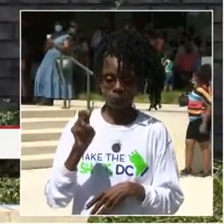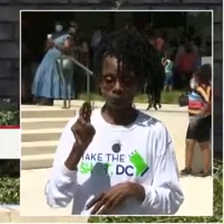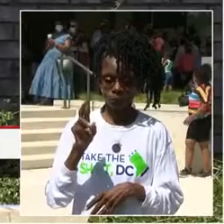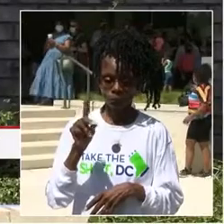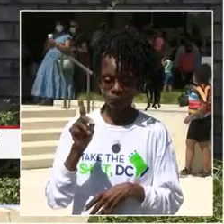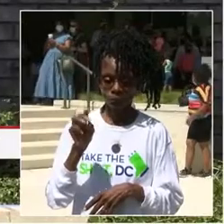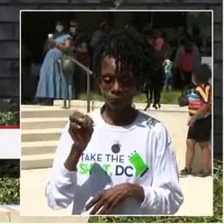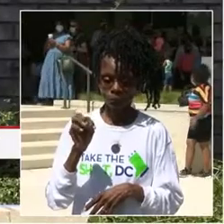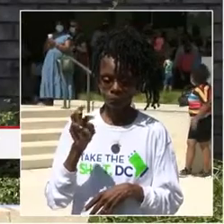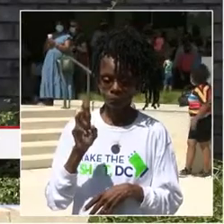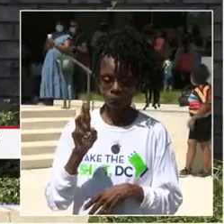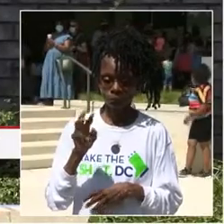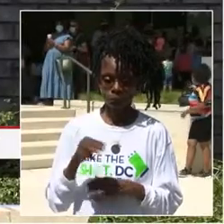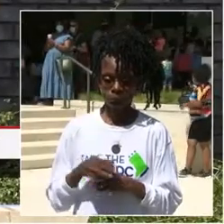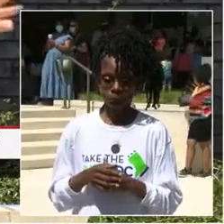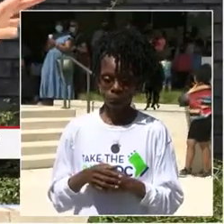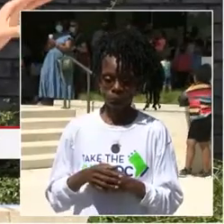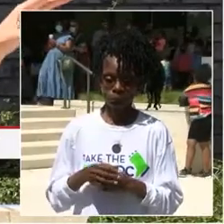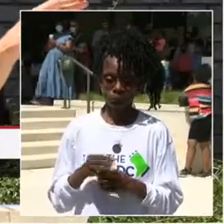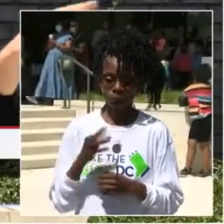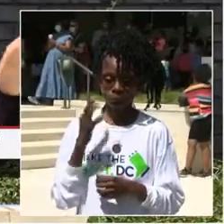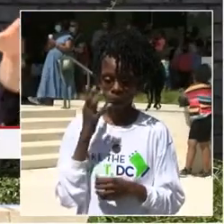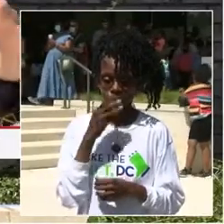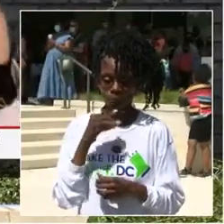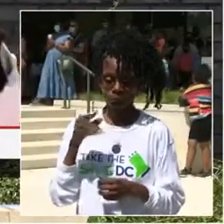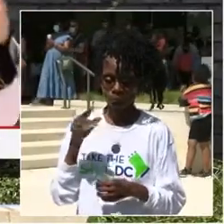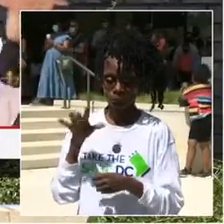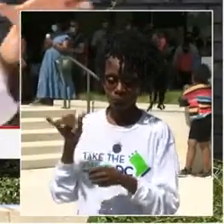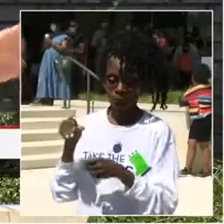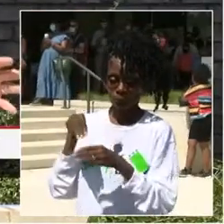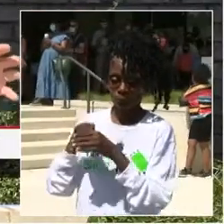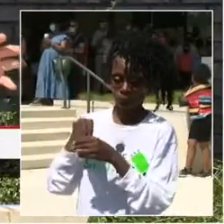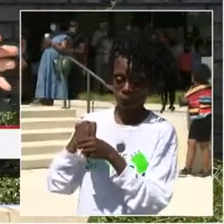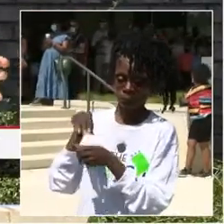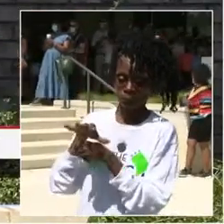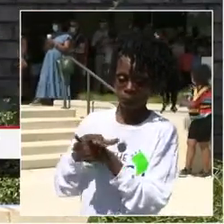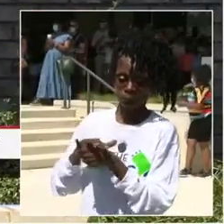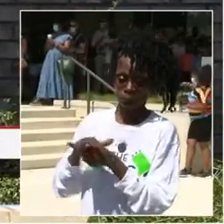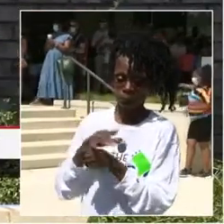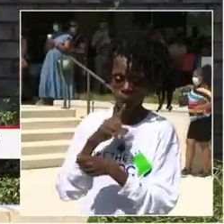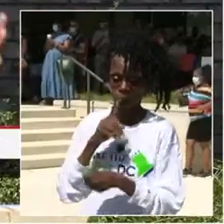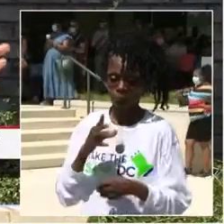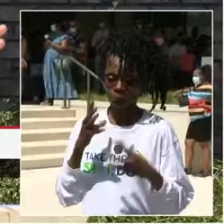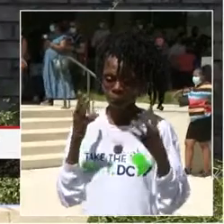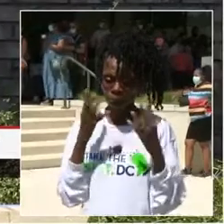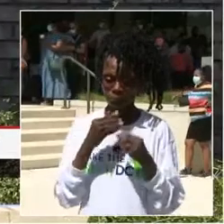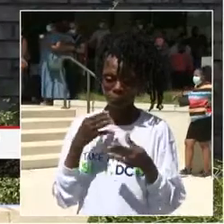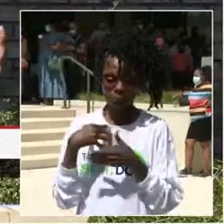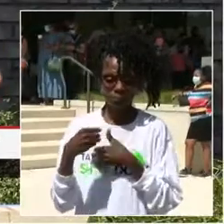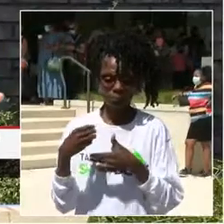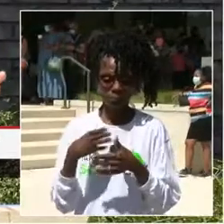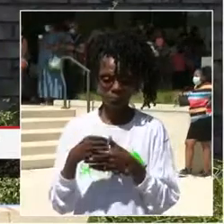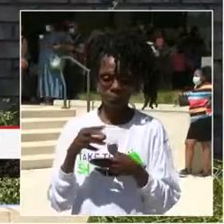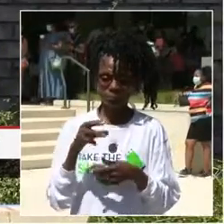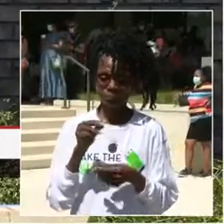And as beautiful as the space is inside, I'm also thrilled with how it is outside. No school is an island. It's a part of a community. It's a part of